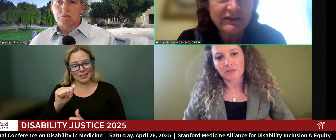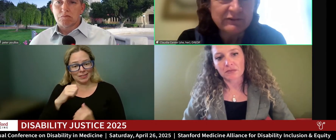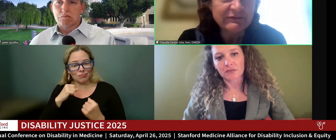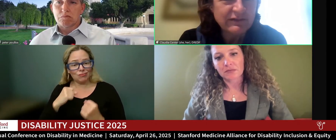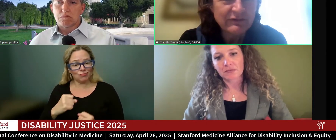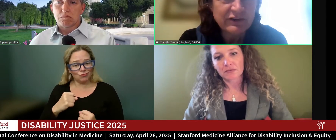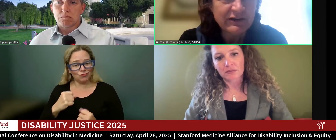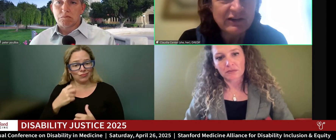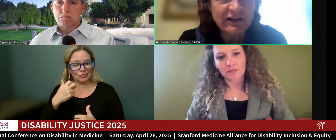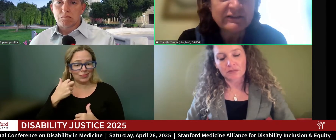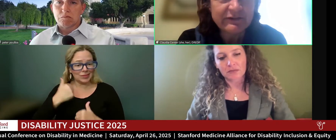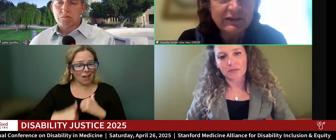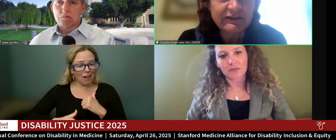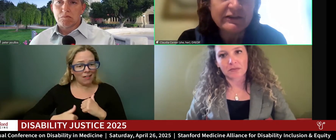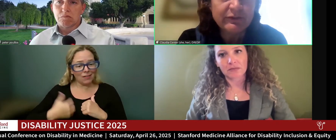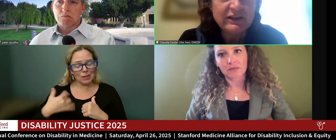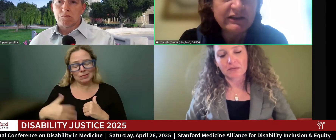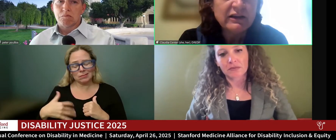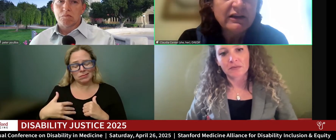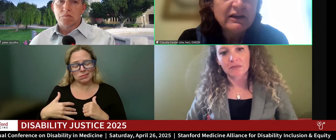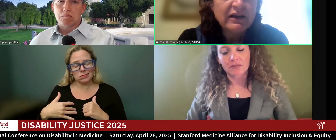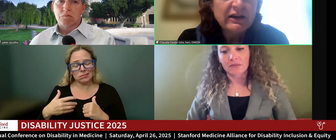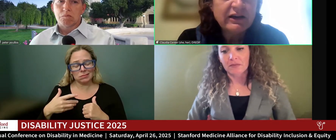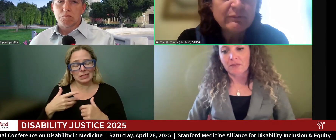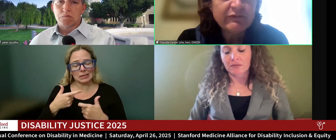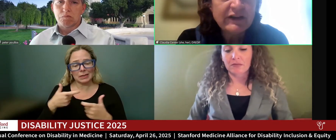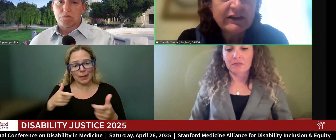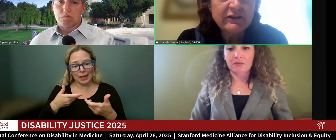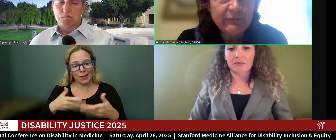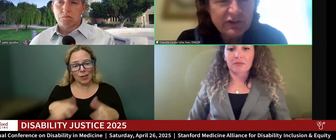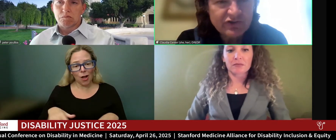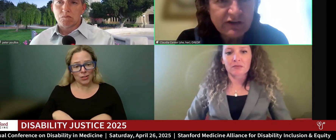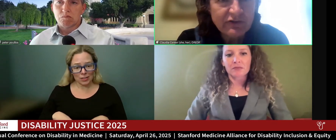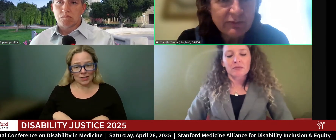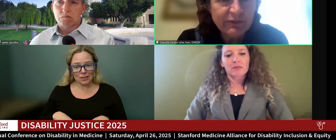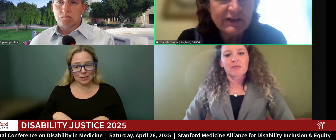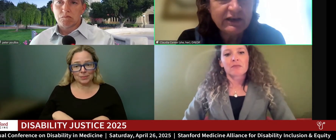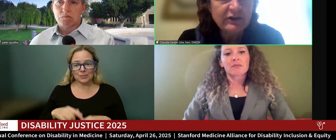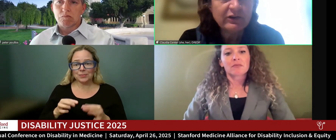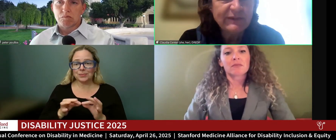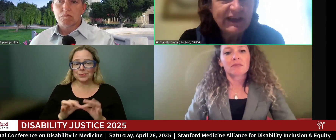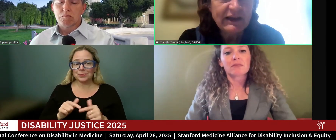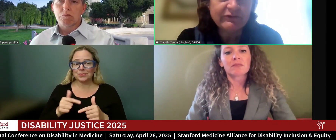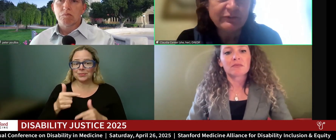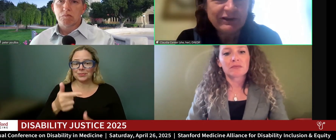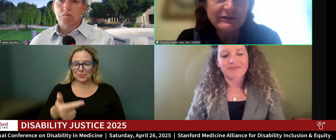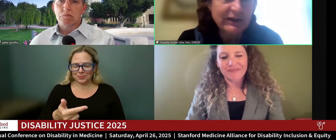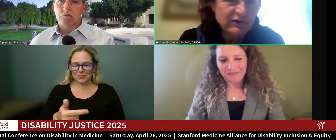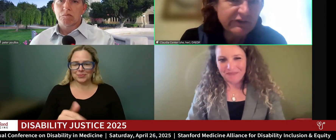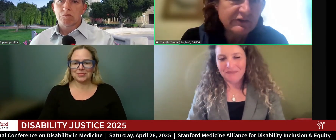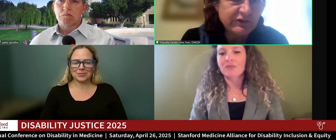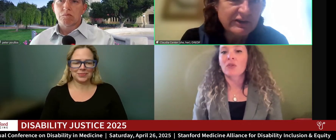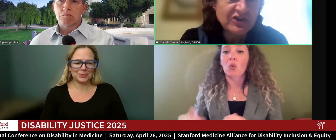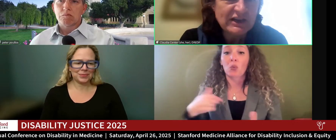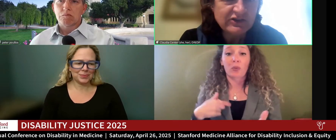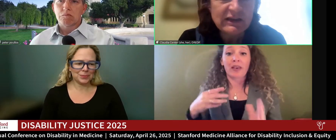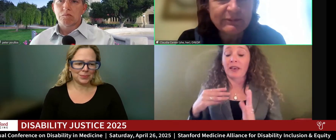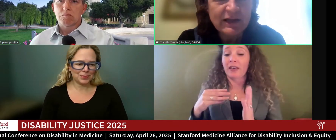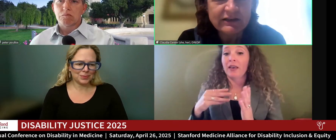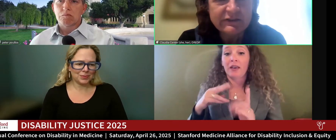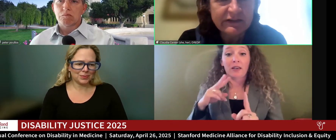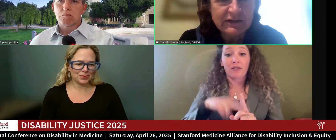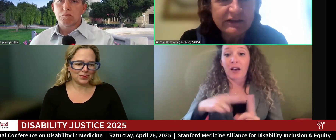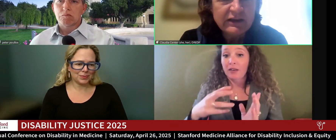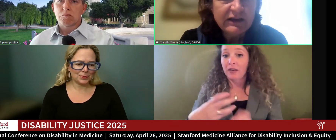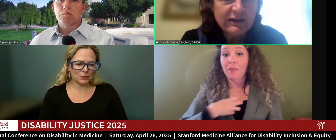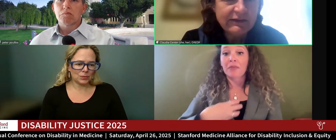but what a loss. And so we filed an administrative complaint on her behalf. We want the medical school to change